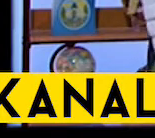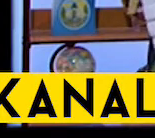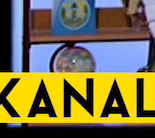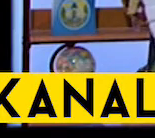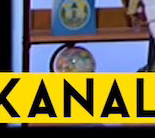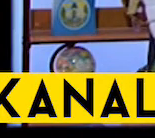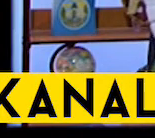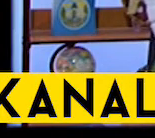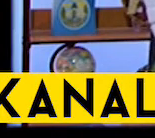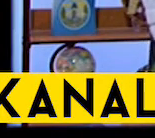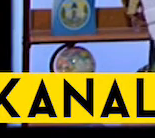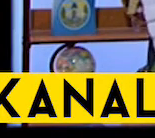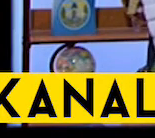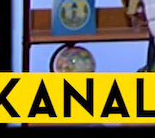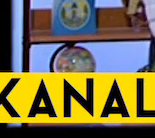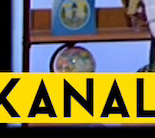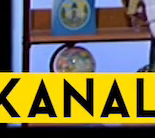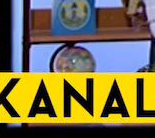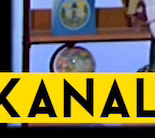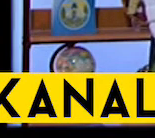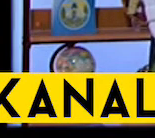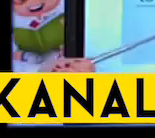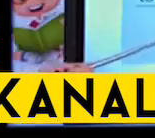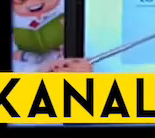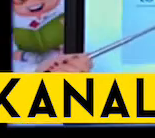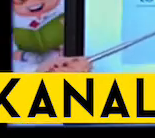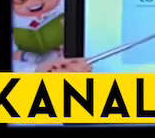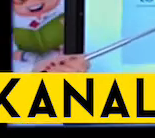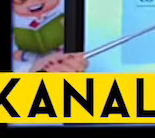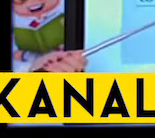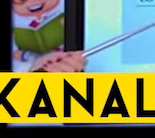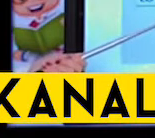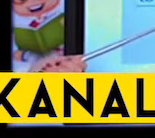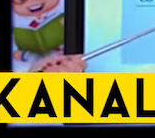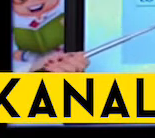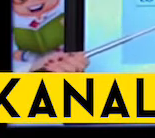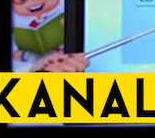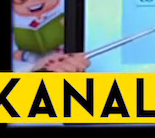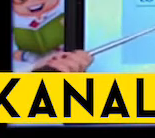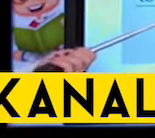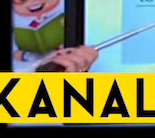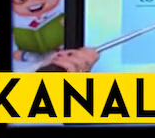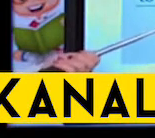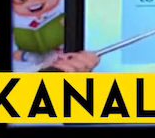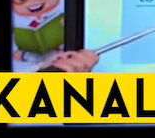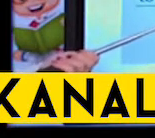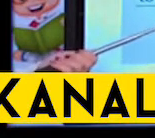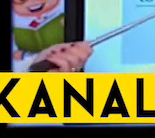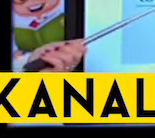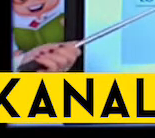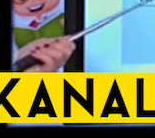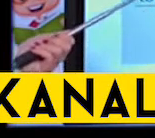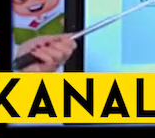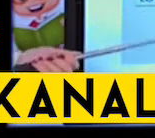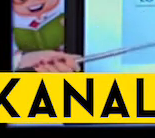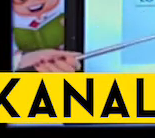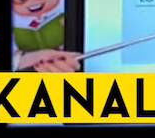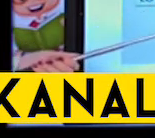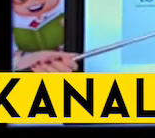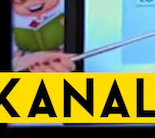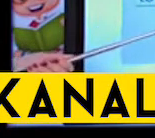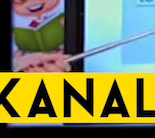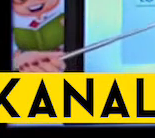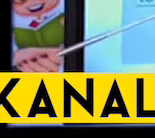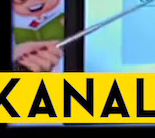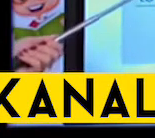rule, and this, I hope that this diagram will help you to learn about the adverbs in easy way. So in this diagram